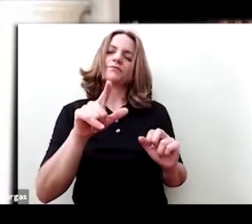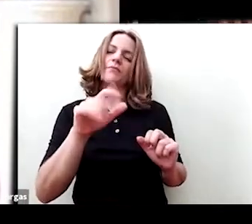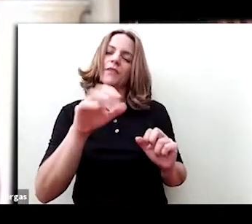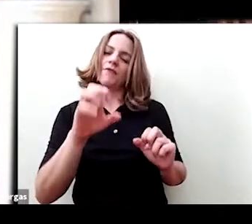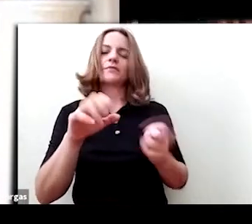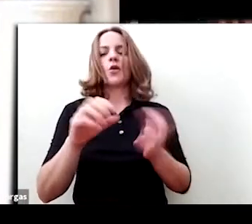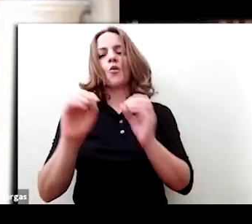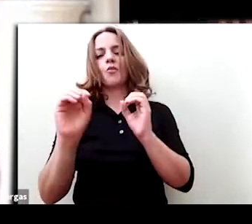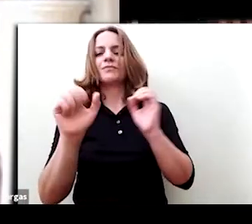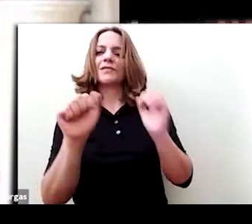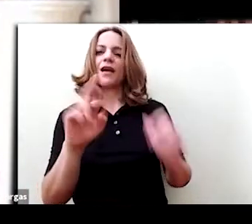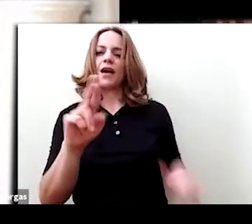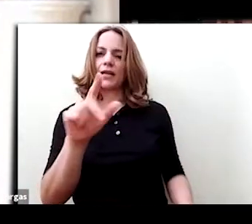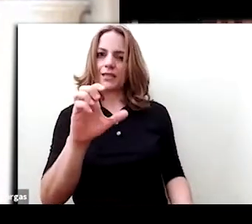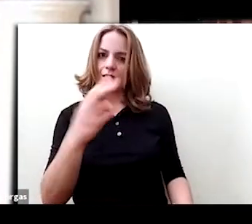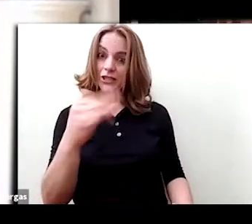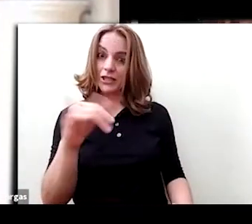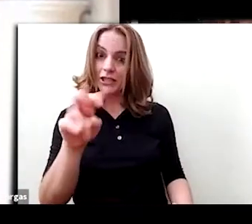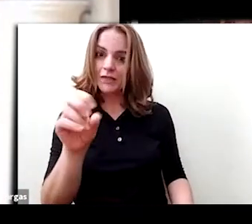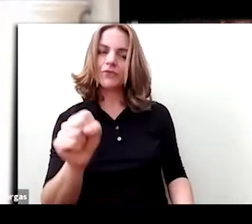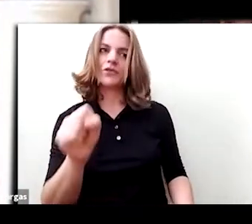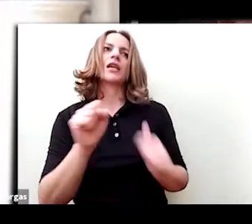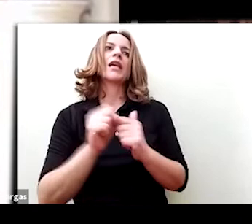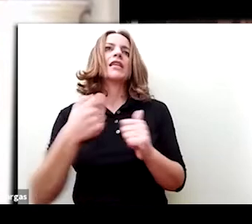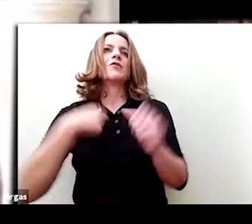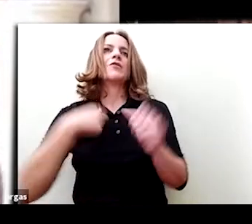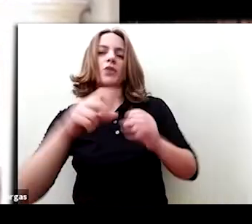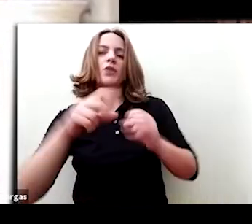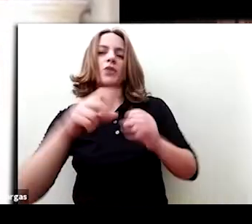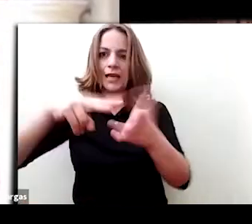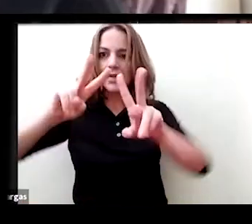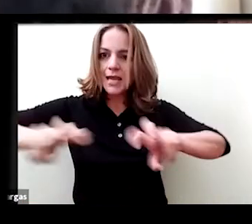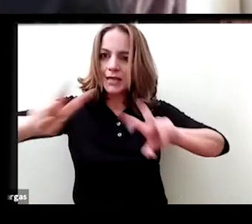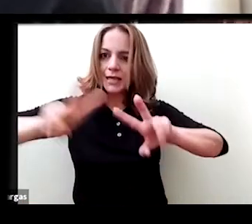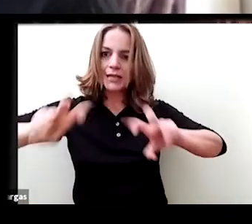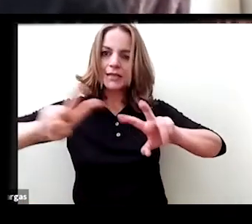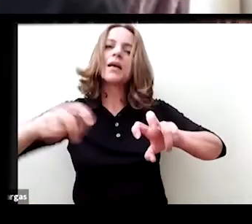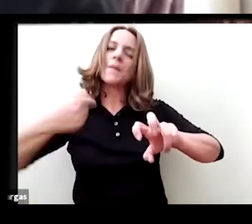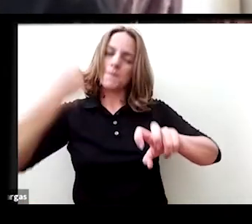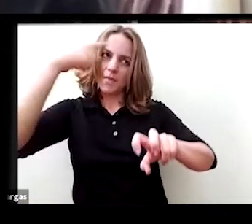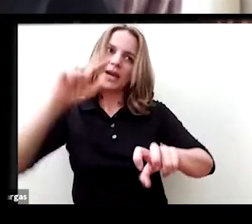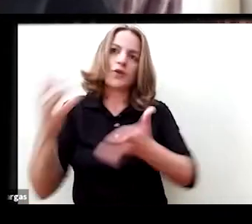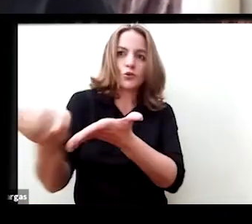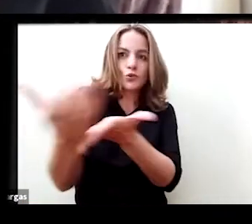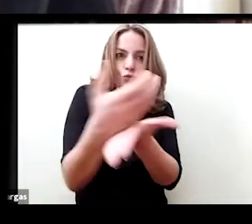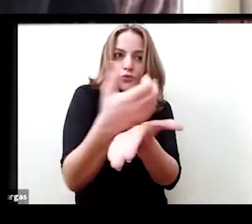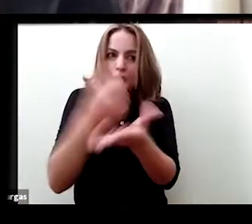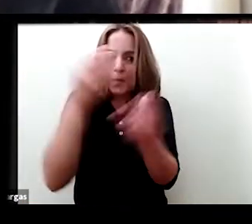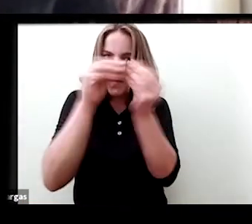archives across the country to piece more together. That's a